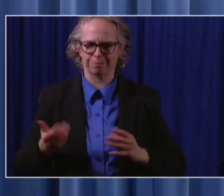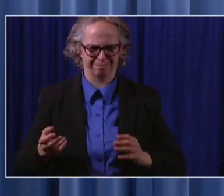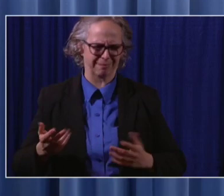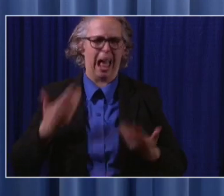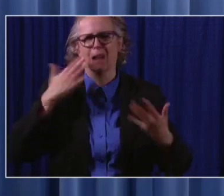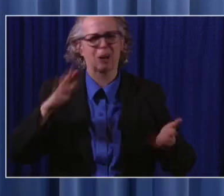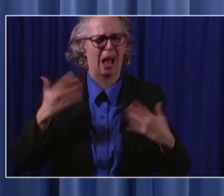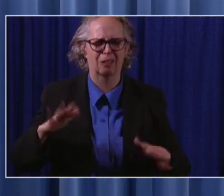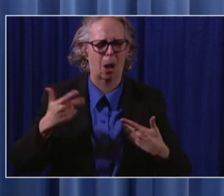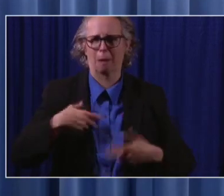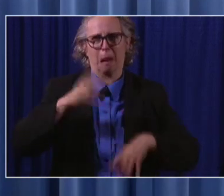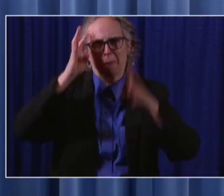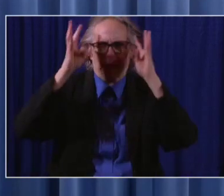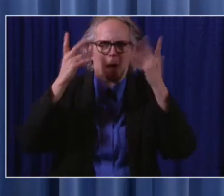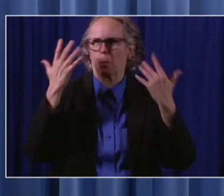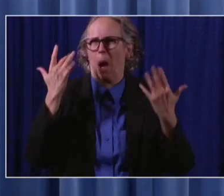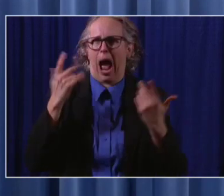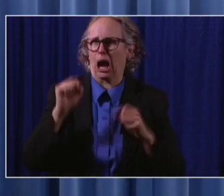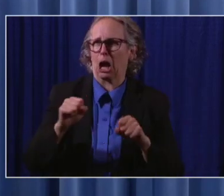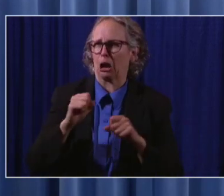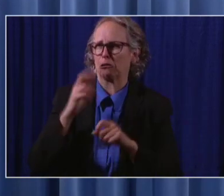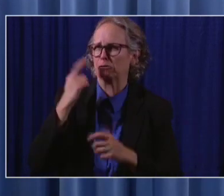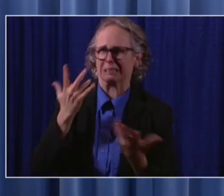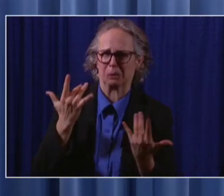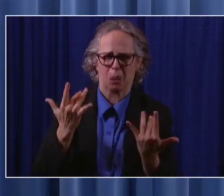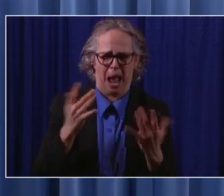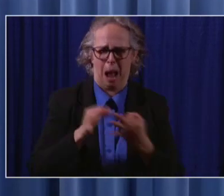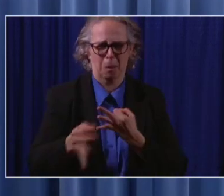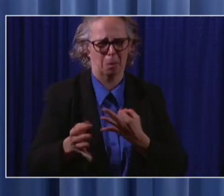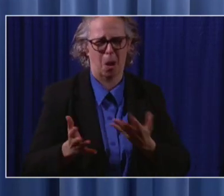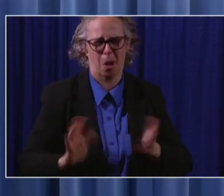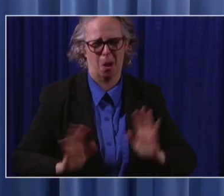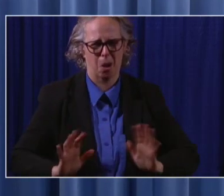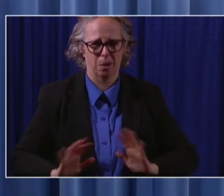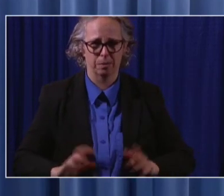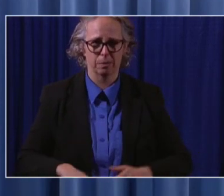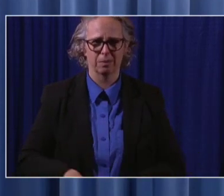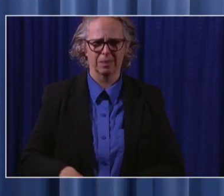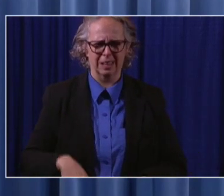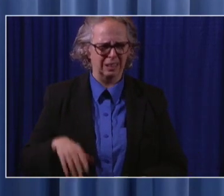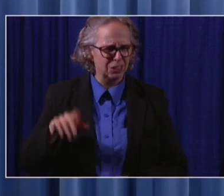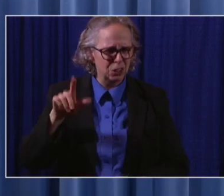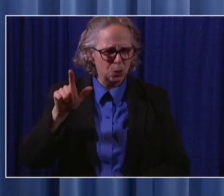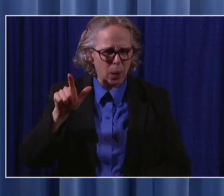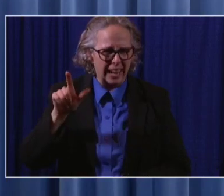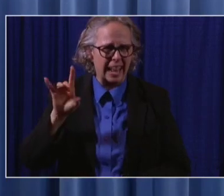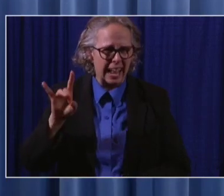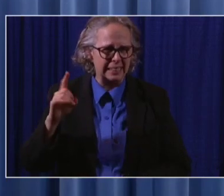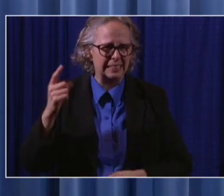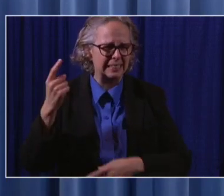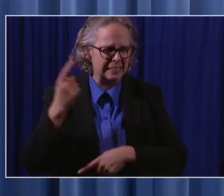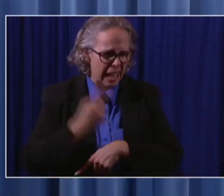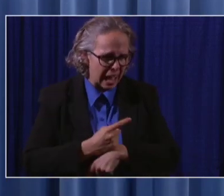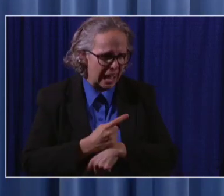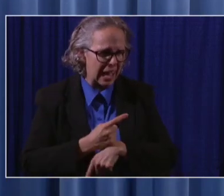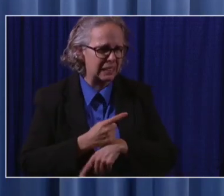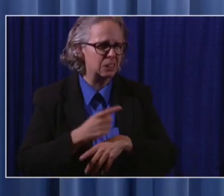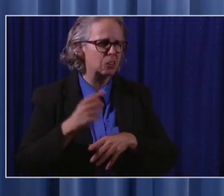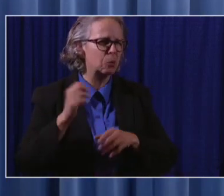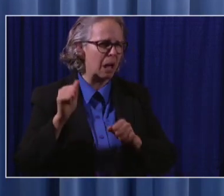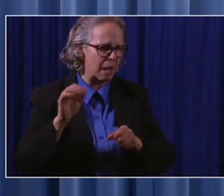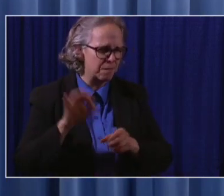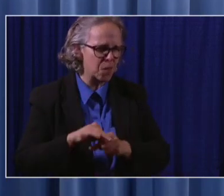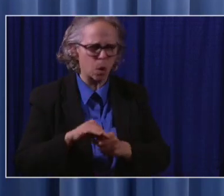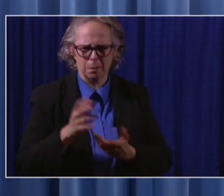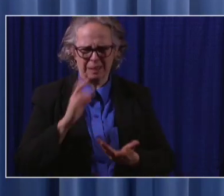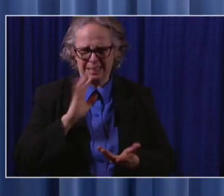examples, but we've got 28 days, I think it's 28, to vote. We have 4 weeks to vote. So I